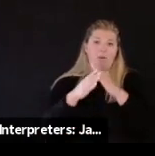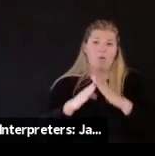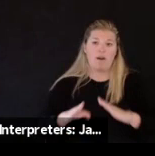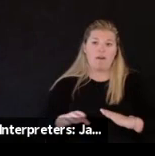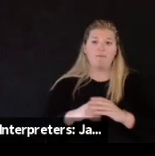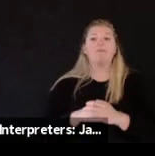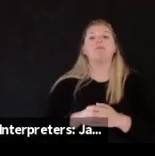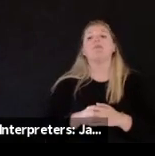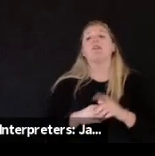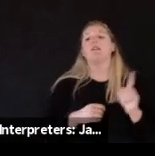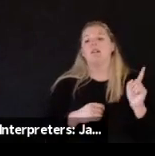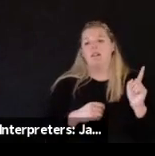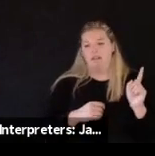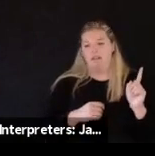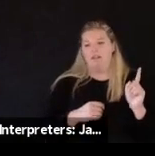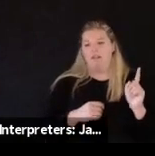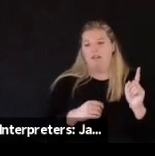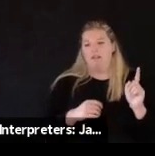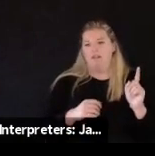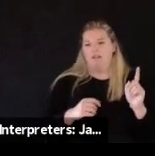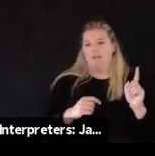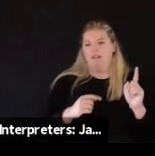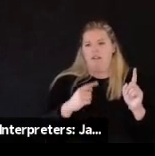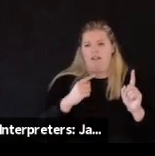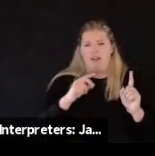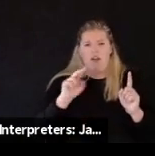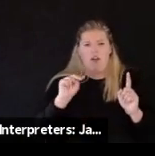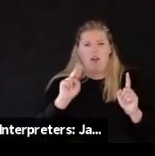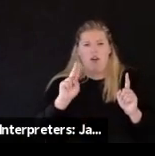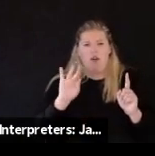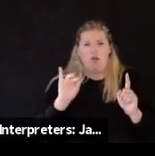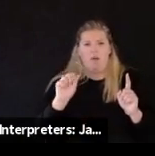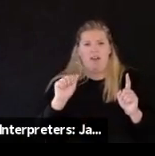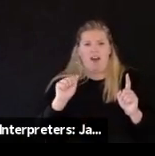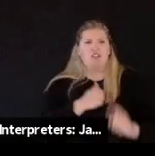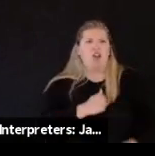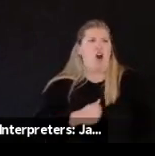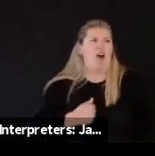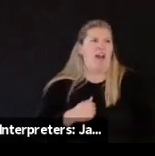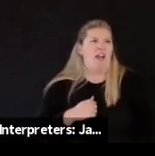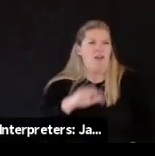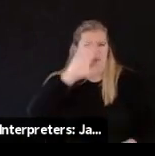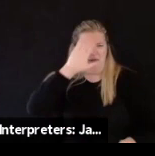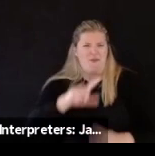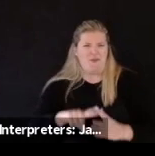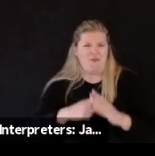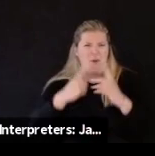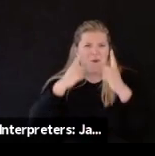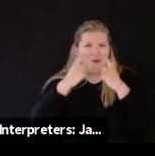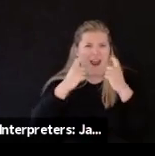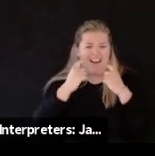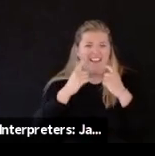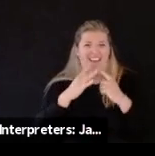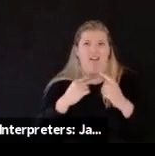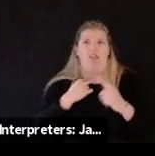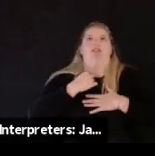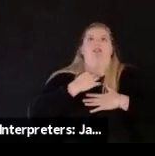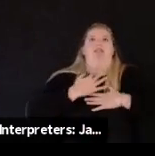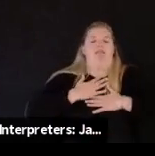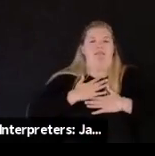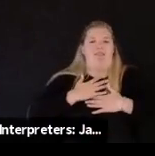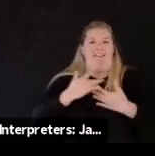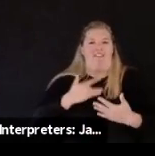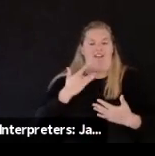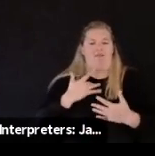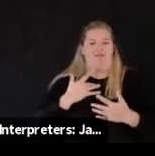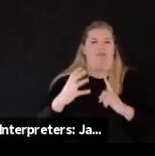Thank you so much, Nubia. Sorry. I was, you know, like when you start crying and like it catches you.